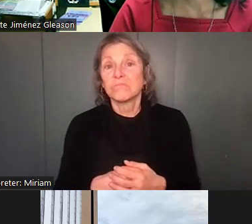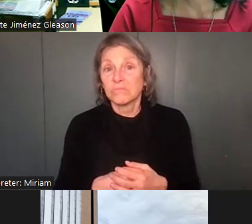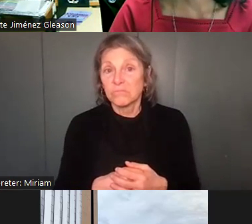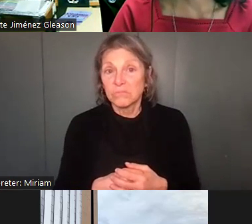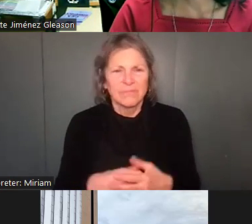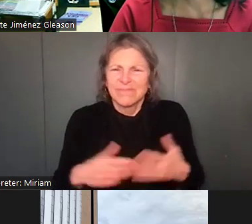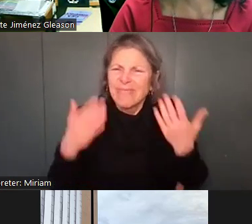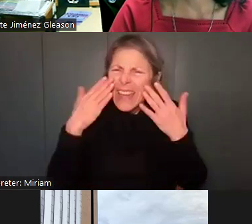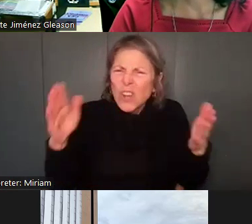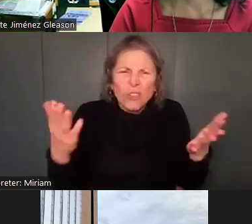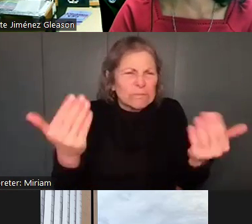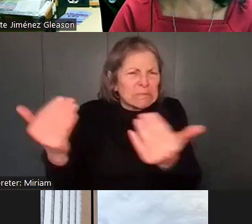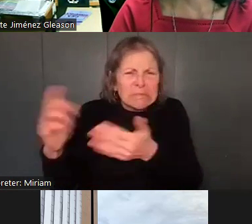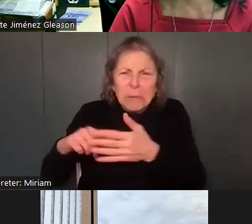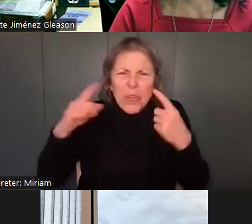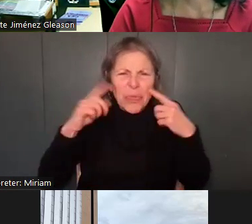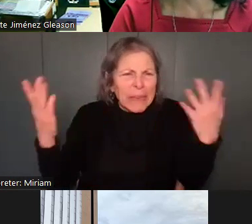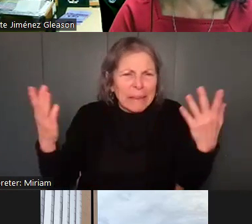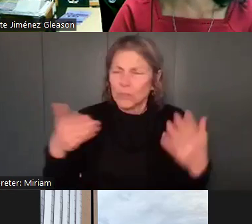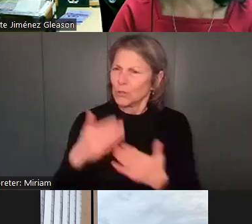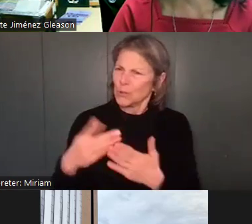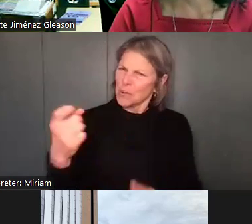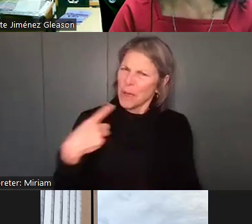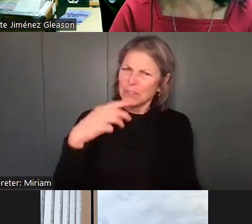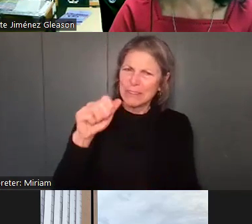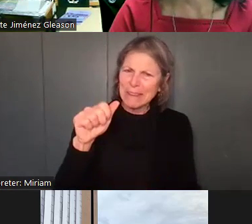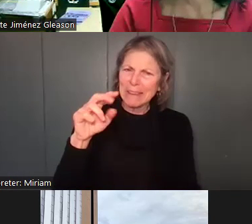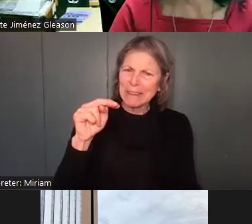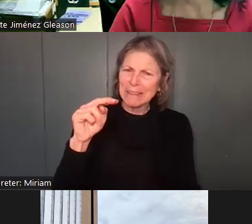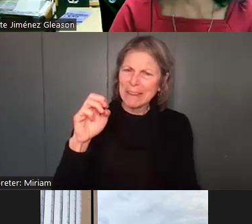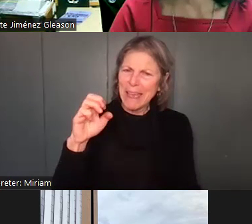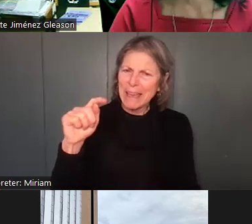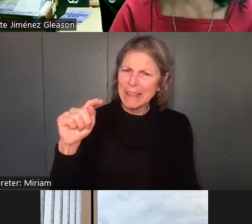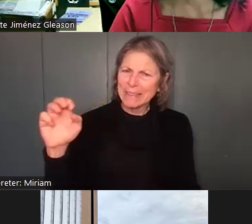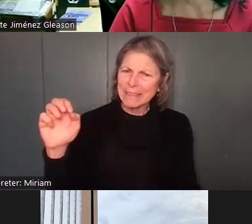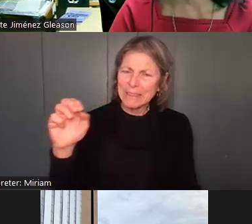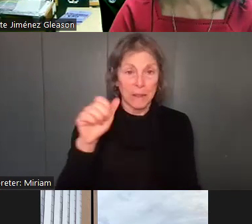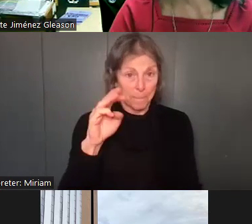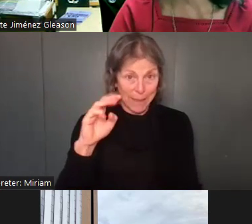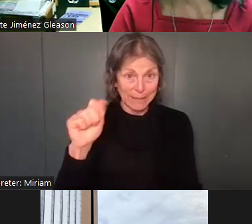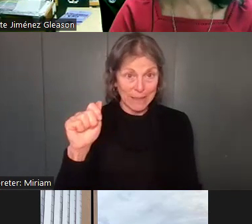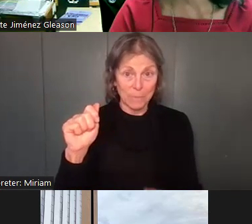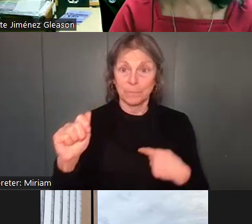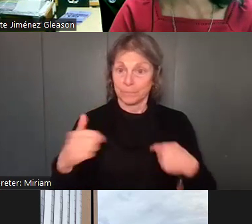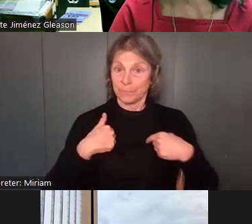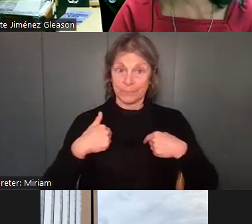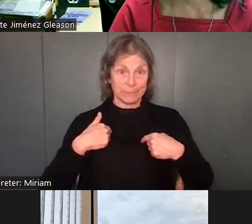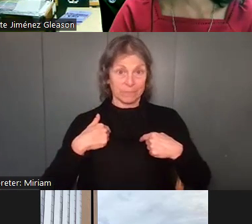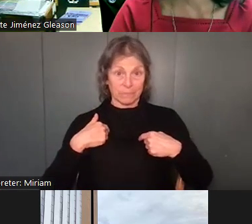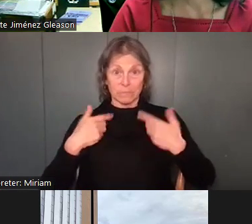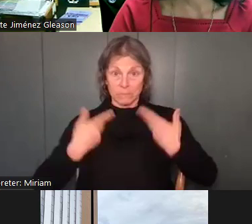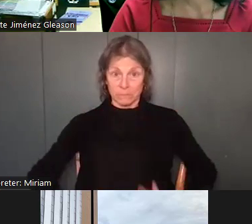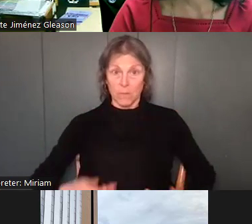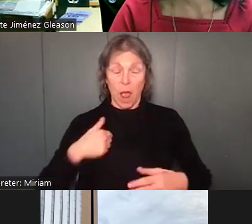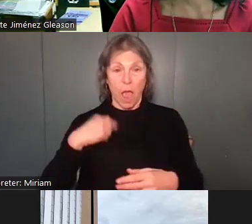I don't know what other people think. That's a very good question on that. Yeah, Amanda. Me personally, I'm inclined to